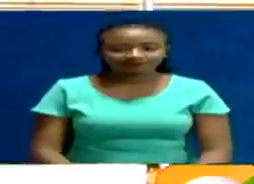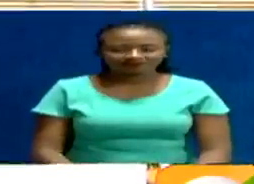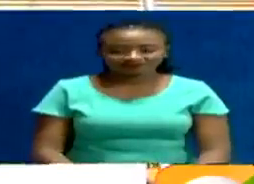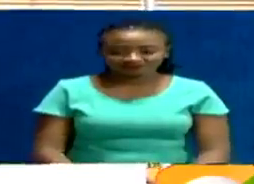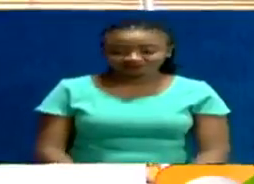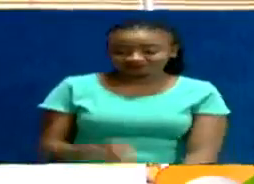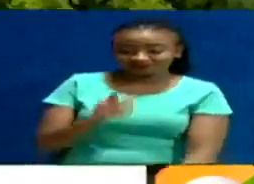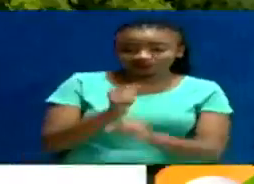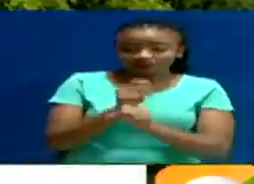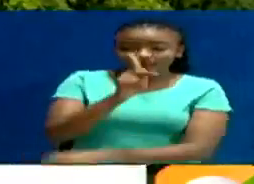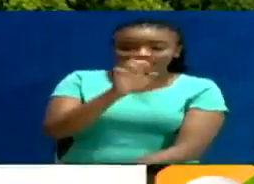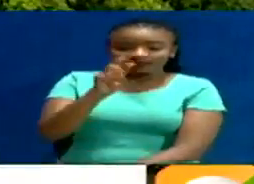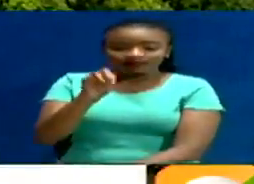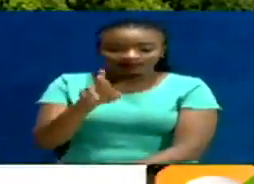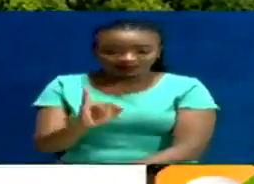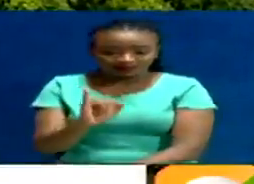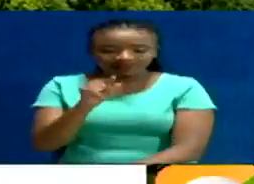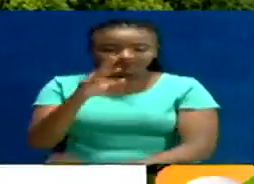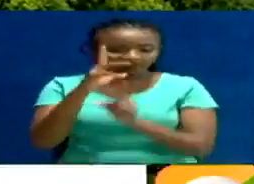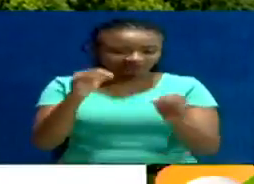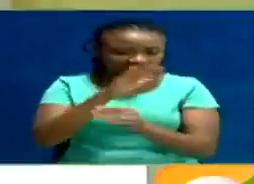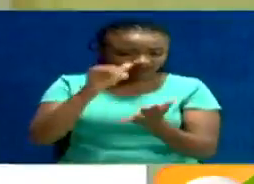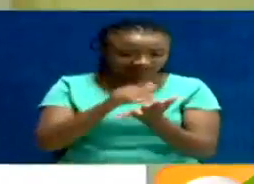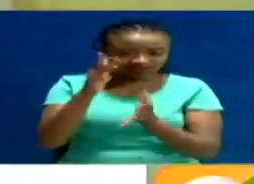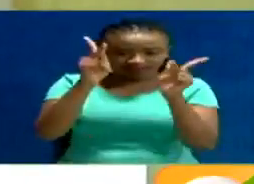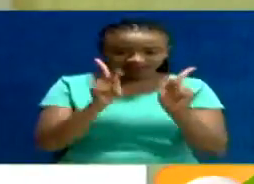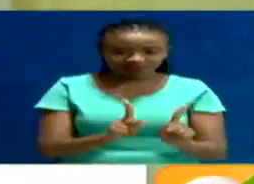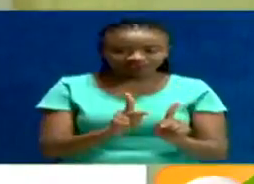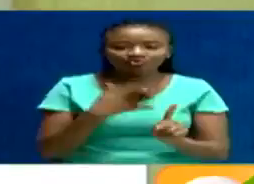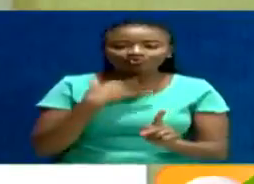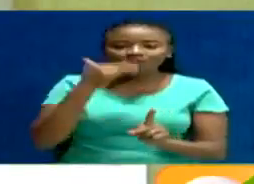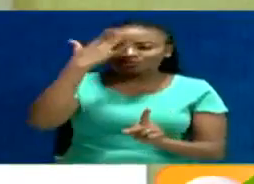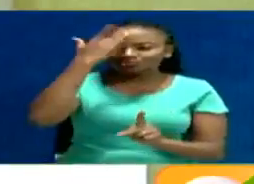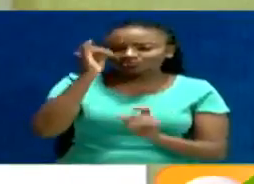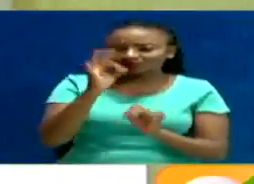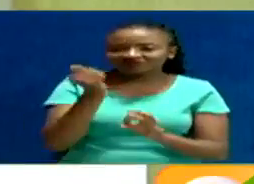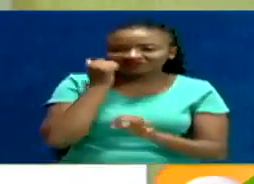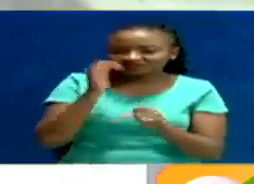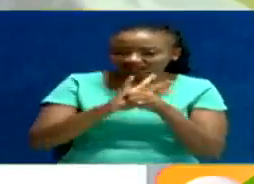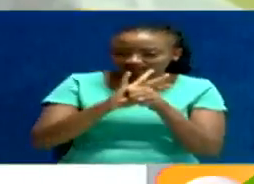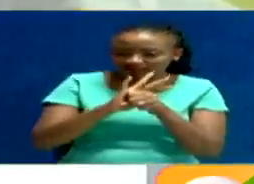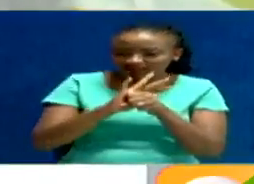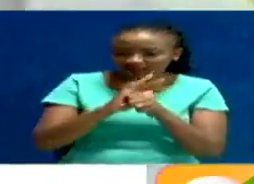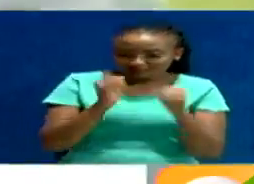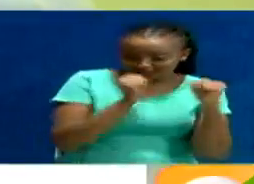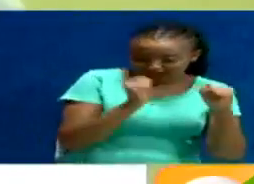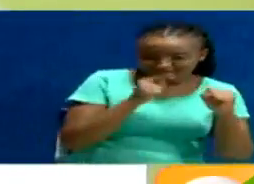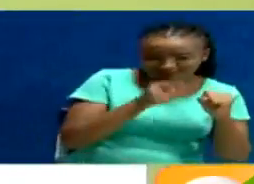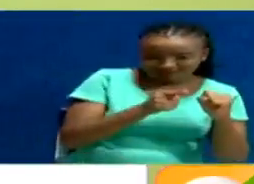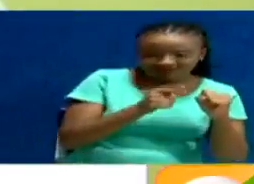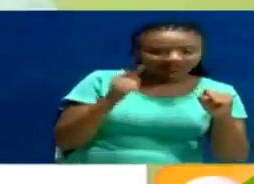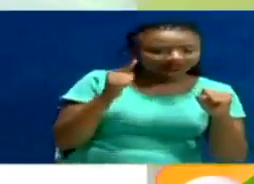Scientists at the KEMRI Center for Global Health Research in Kisumu are keen to find out whether malaria is a risk factor for